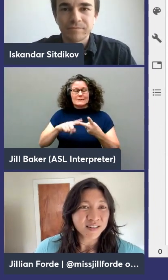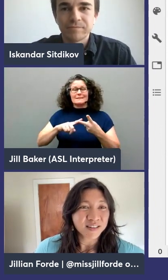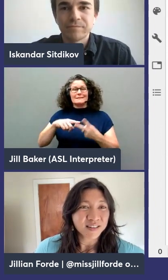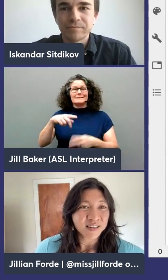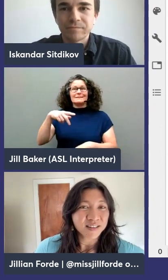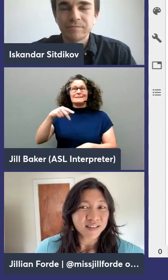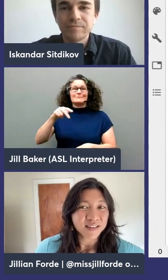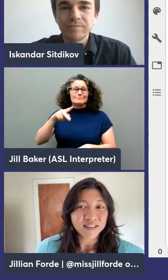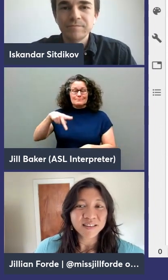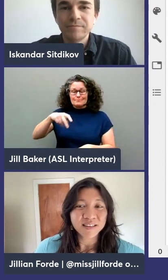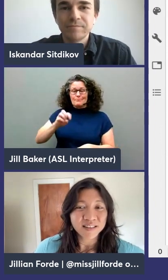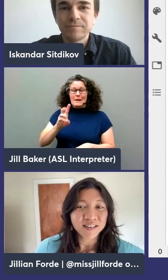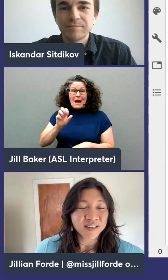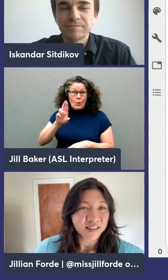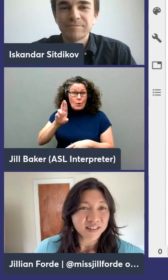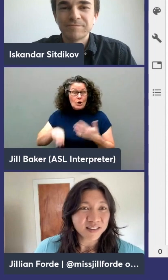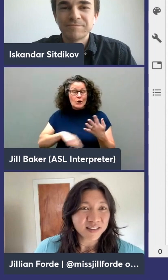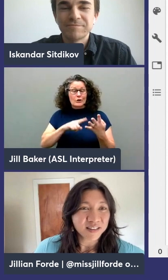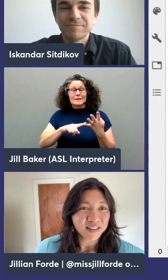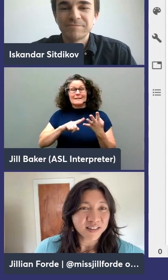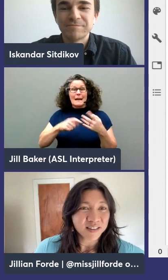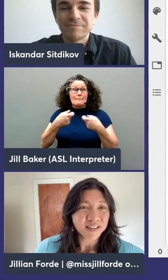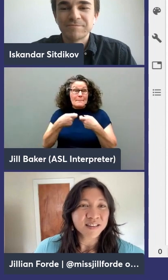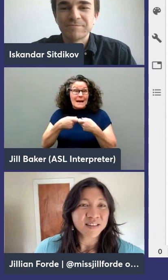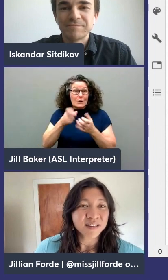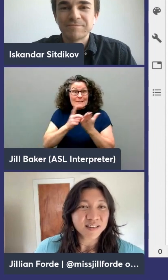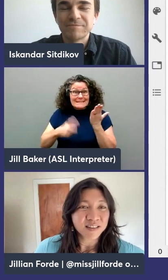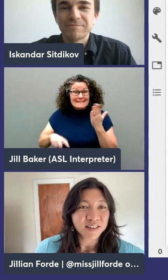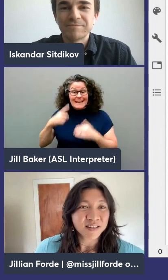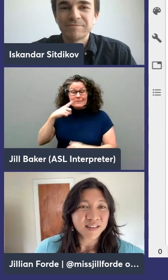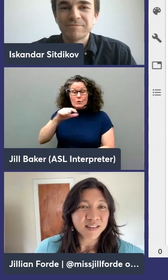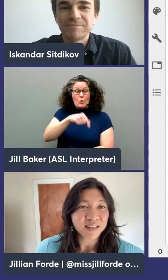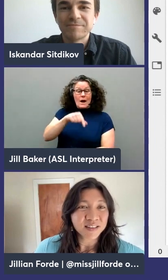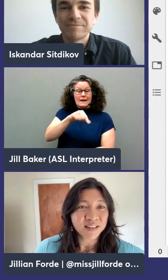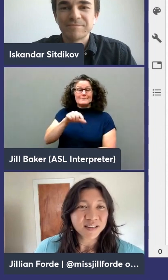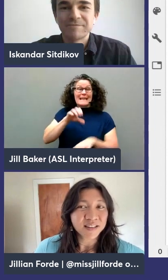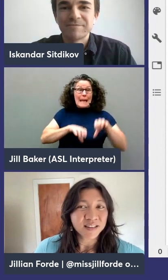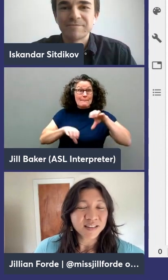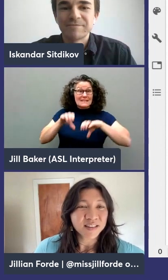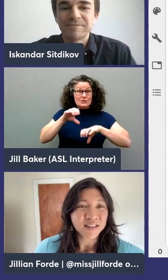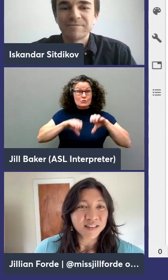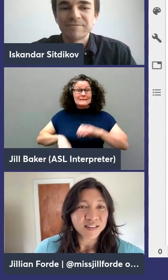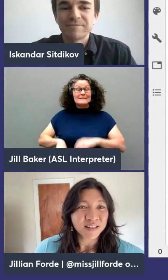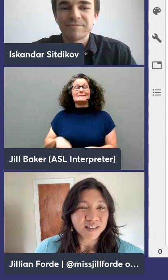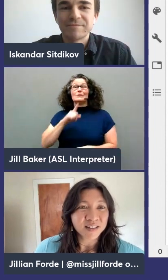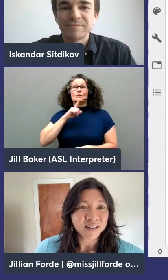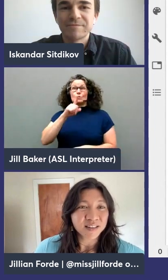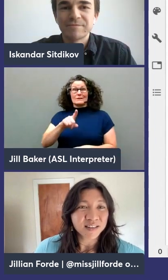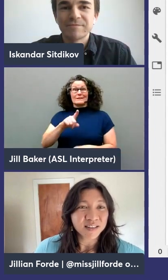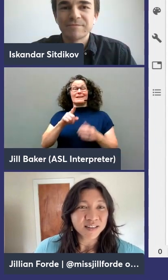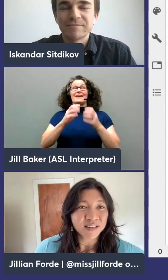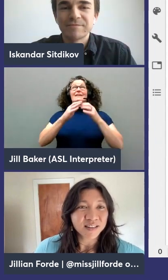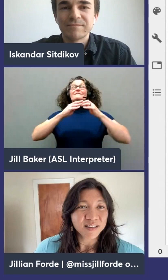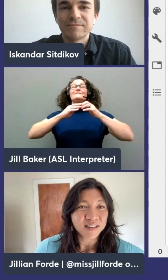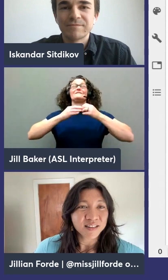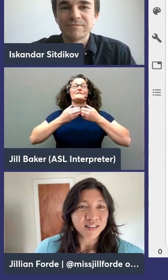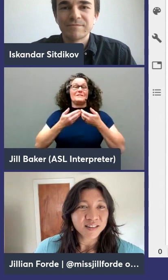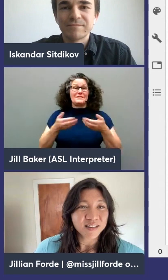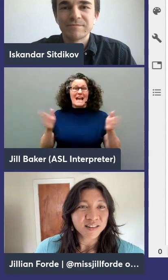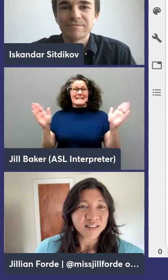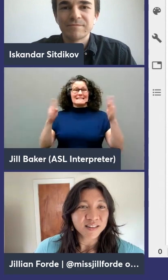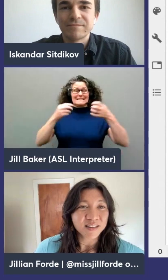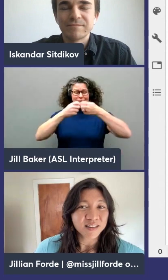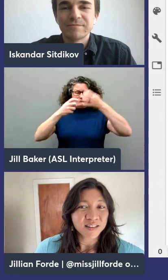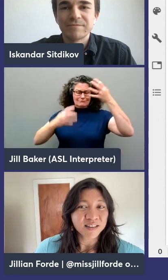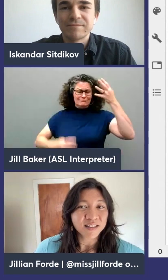power. There's, battery design for quantum chemistry, really vast amount of different